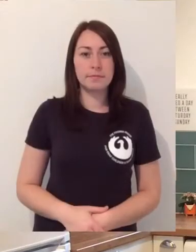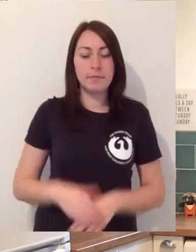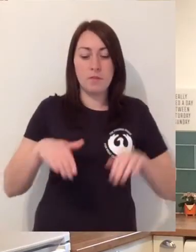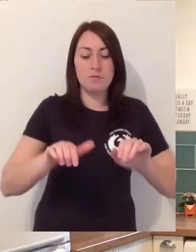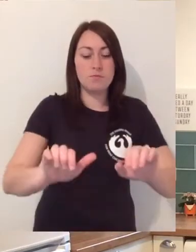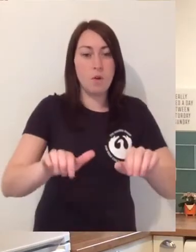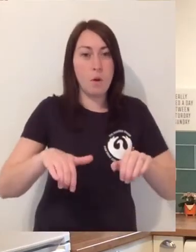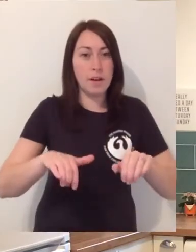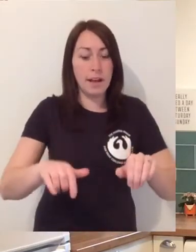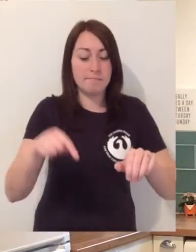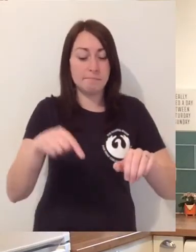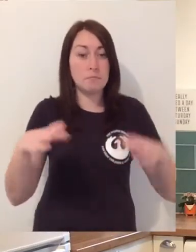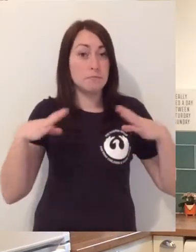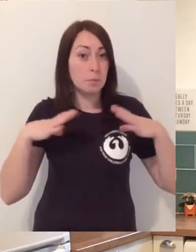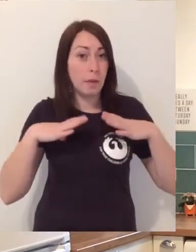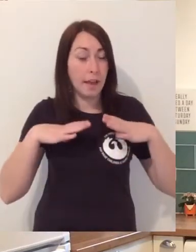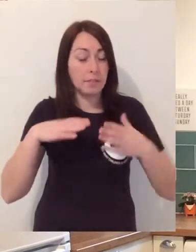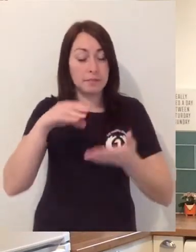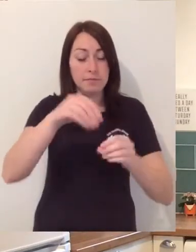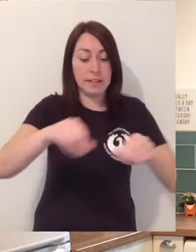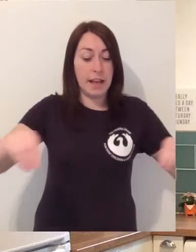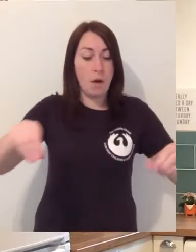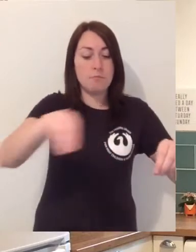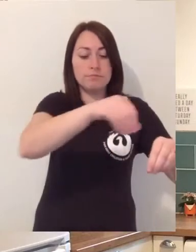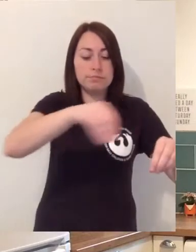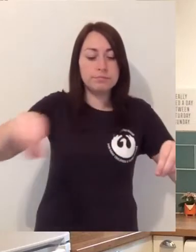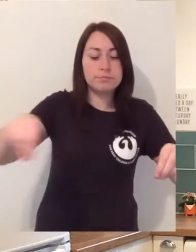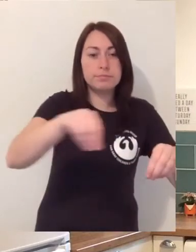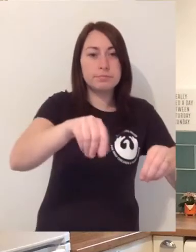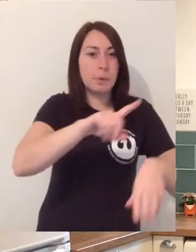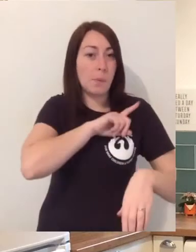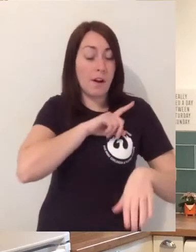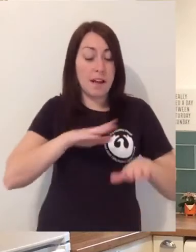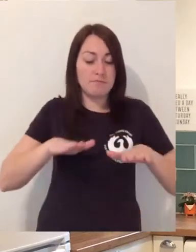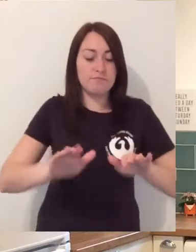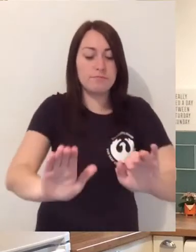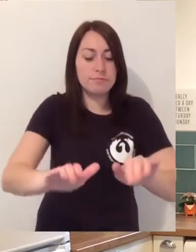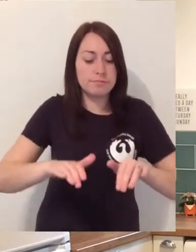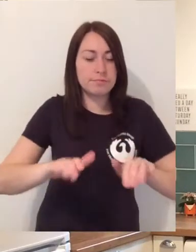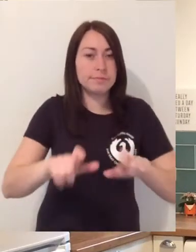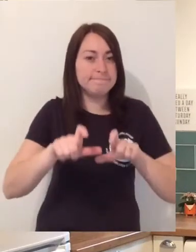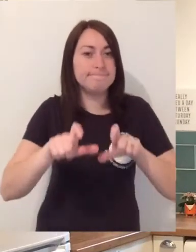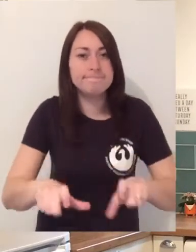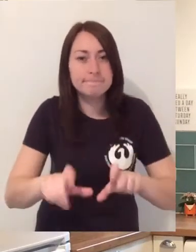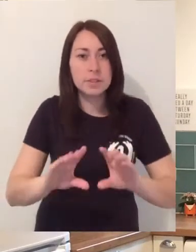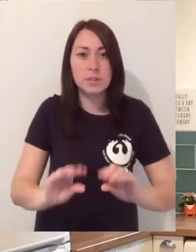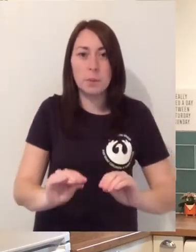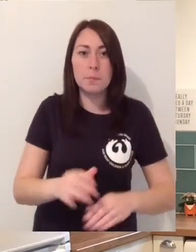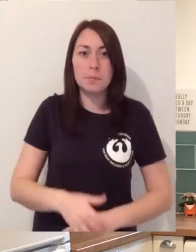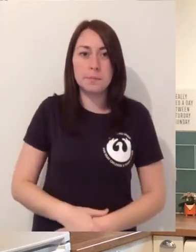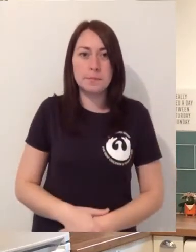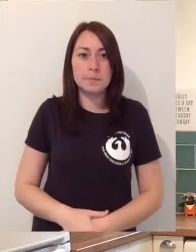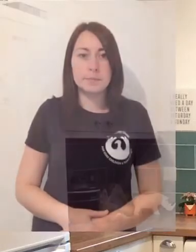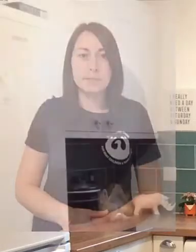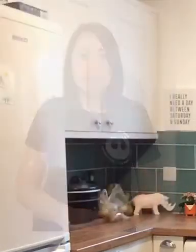And also to prepare your rolling pin, you might want to pop some flour on there as well, just so while you're rolling that dough out, it doesn't get stuck there